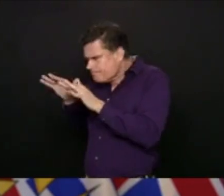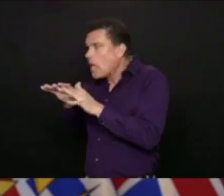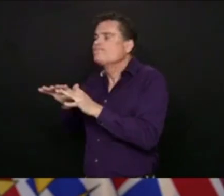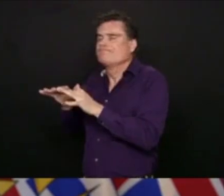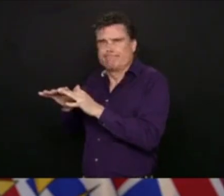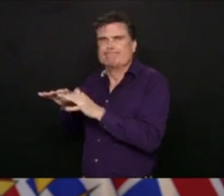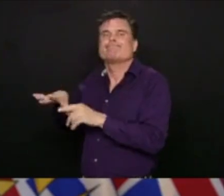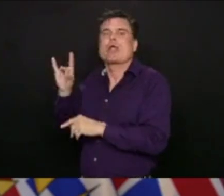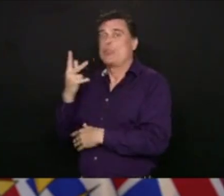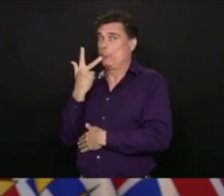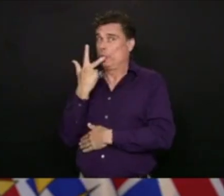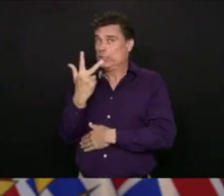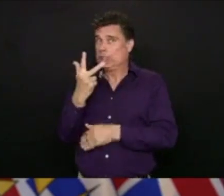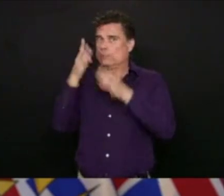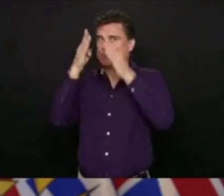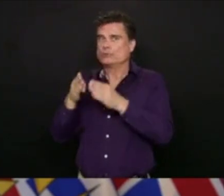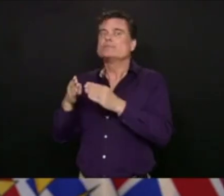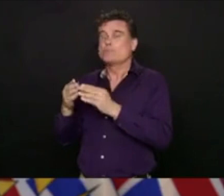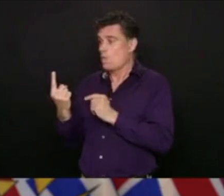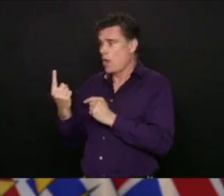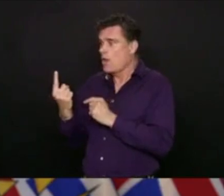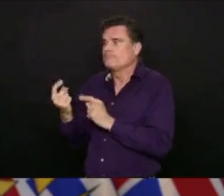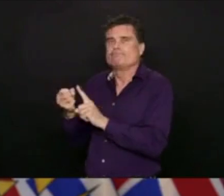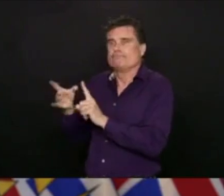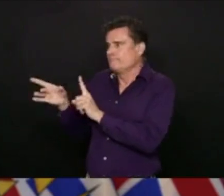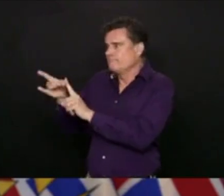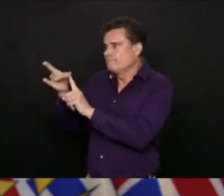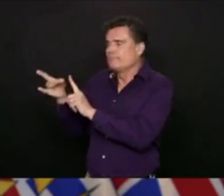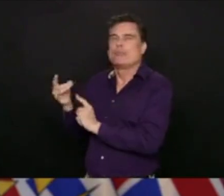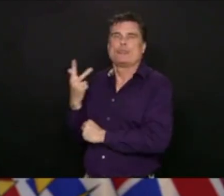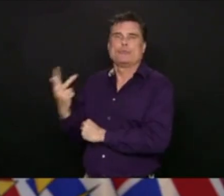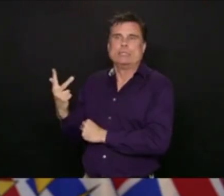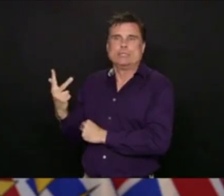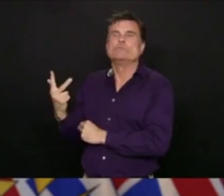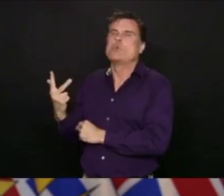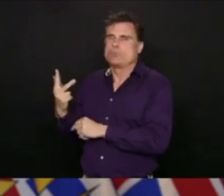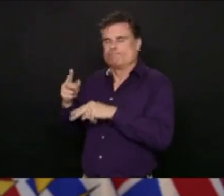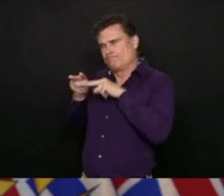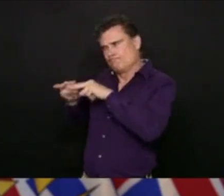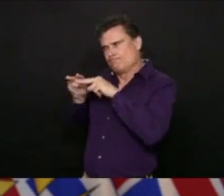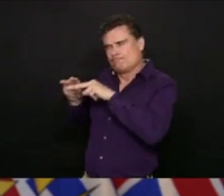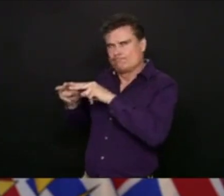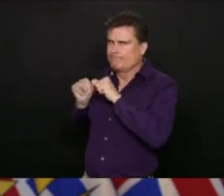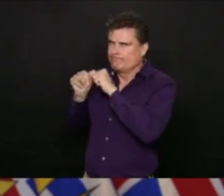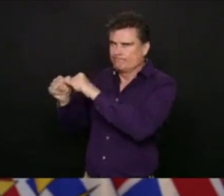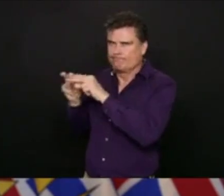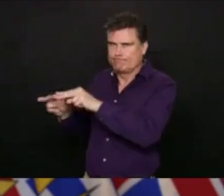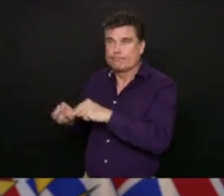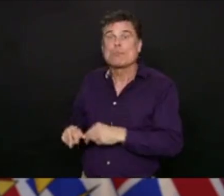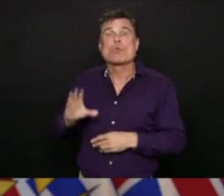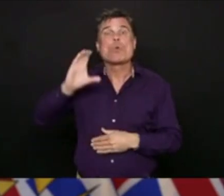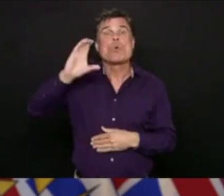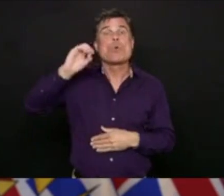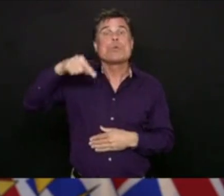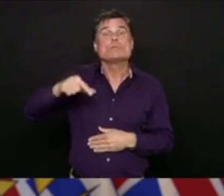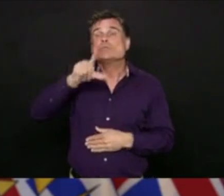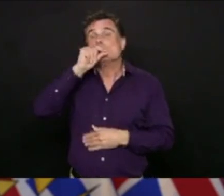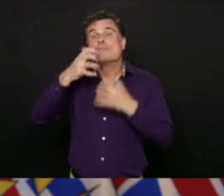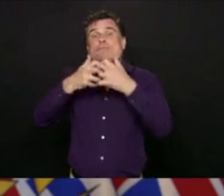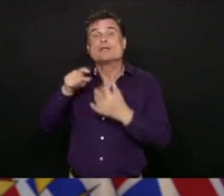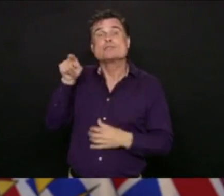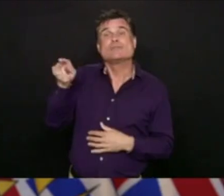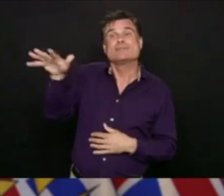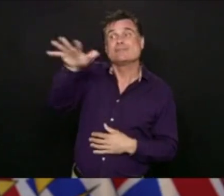to have 50 people associated with the Superior Poultry outbreak and 42 associated with the United